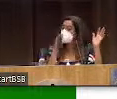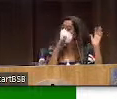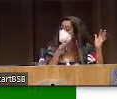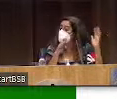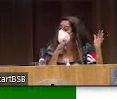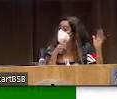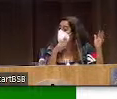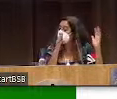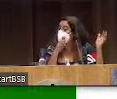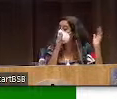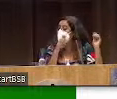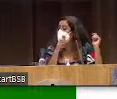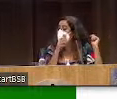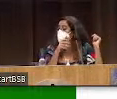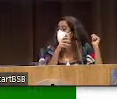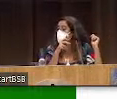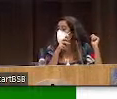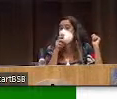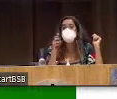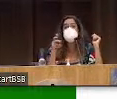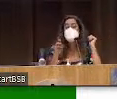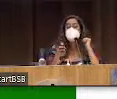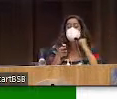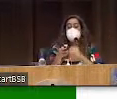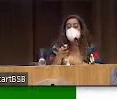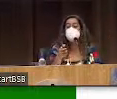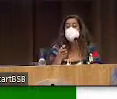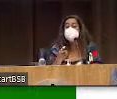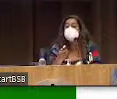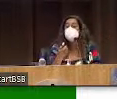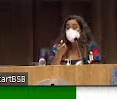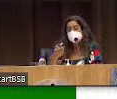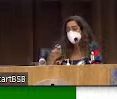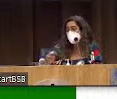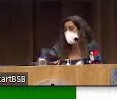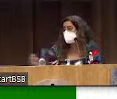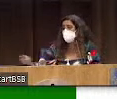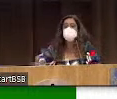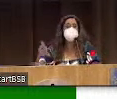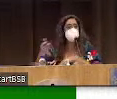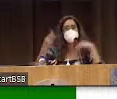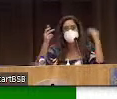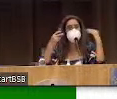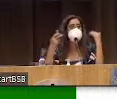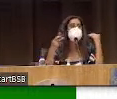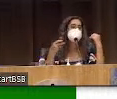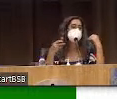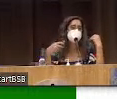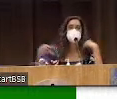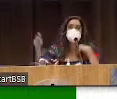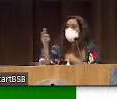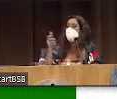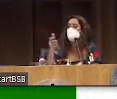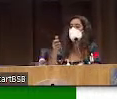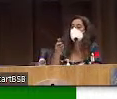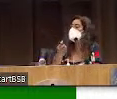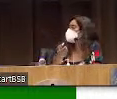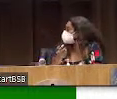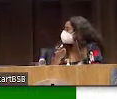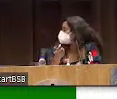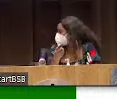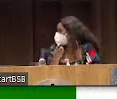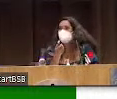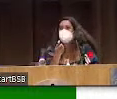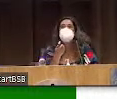main symptoms from 2022: cough, headaches, fever. We have two or three